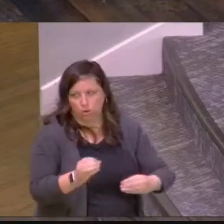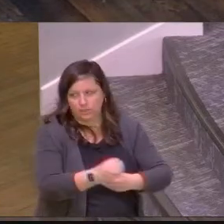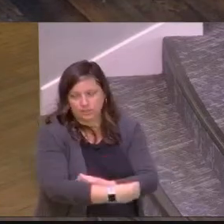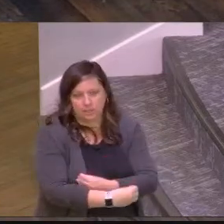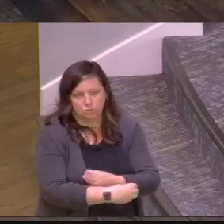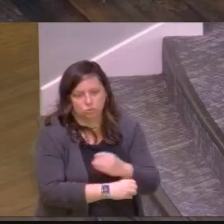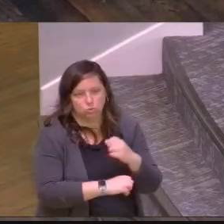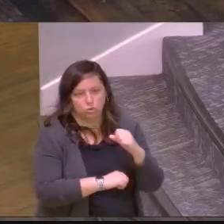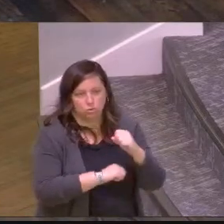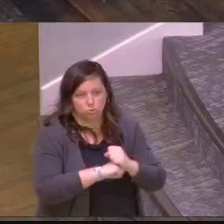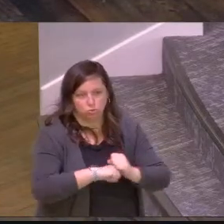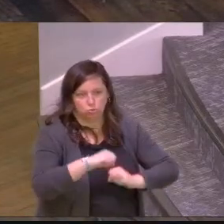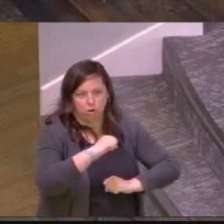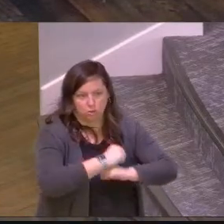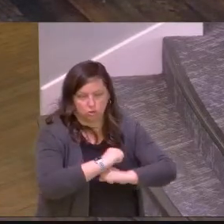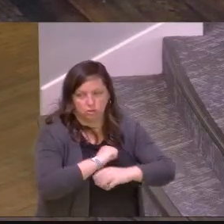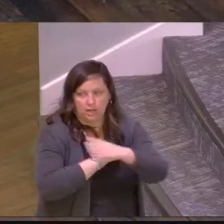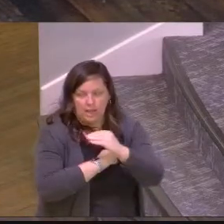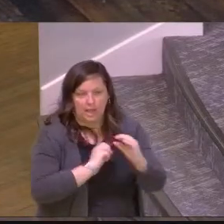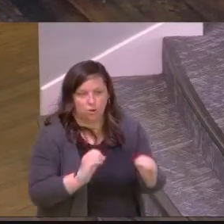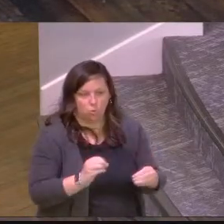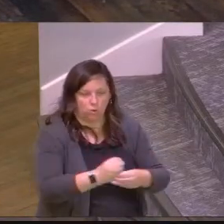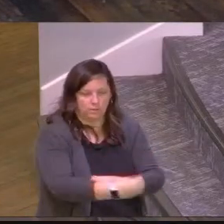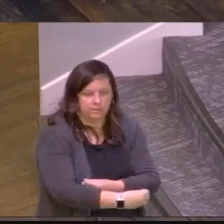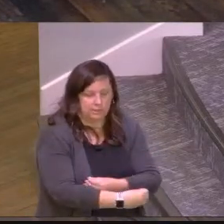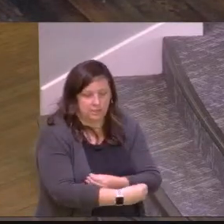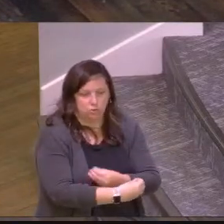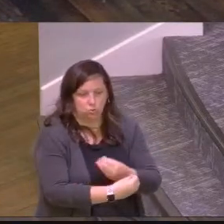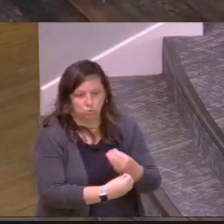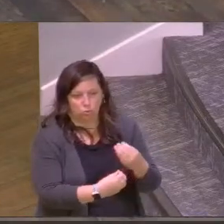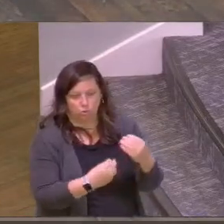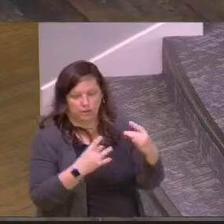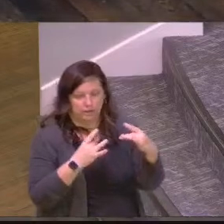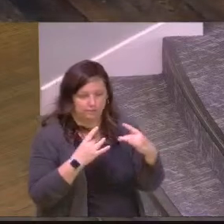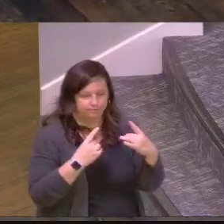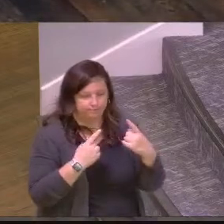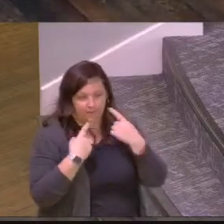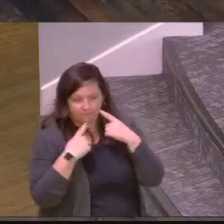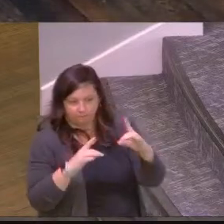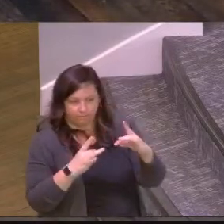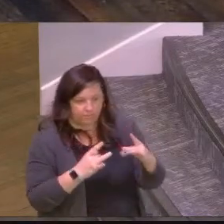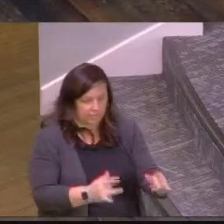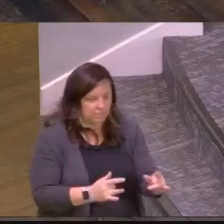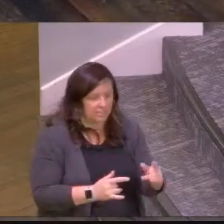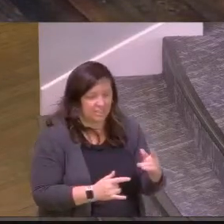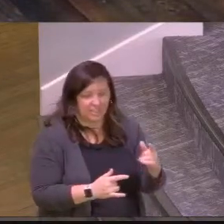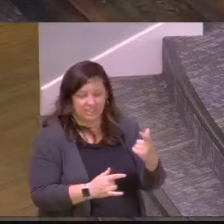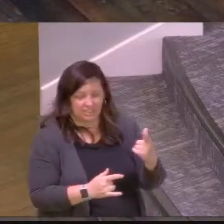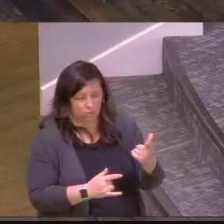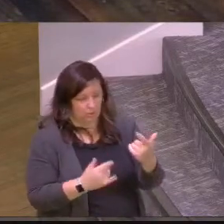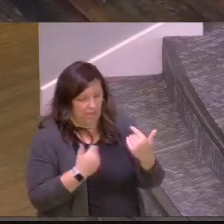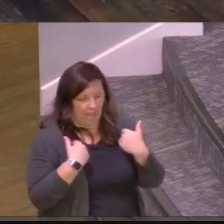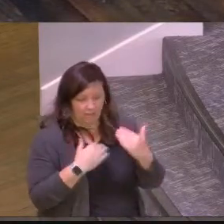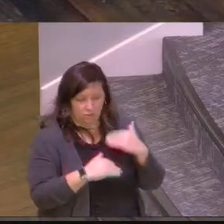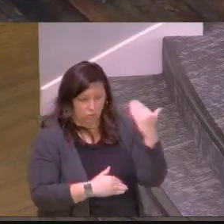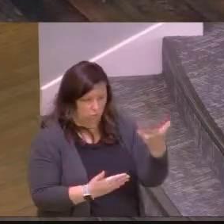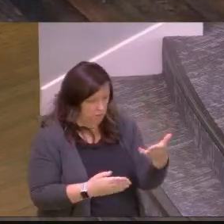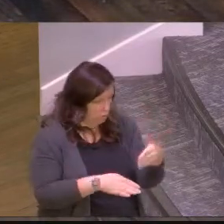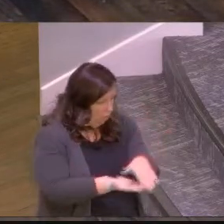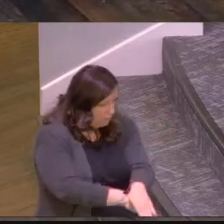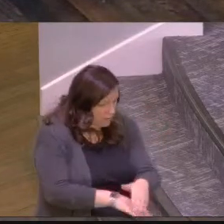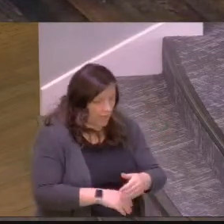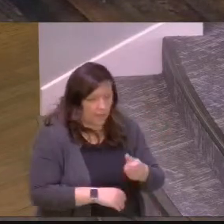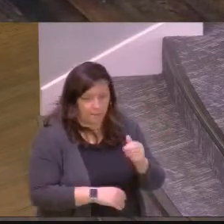and organizational efficiencies. Is there redundancy in positions? Are there places of overlap? We've received a lot